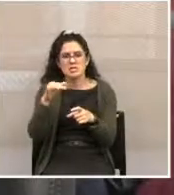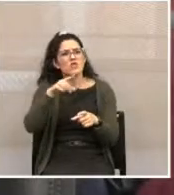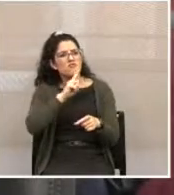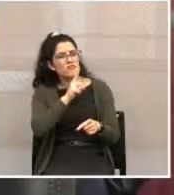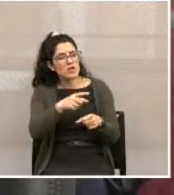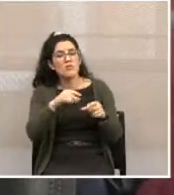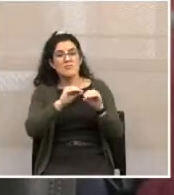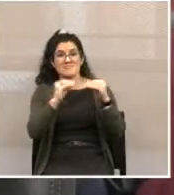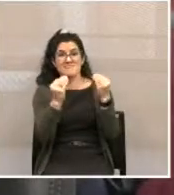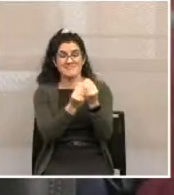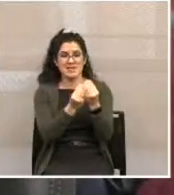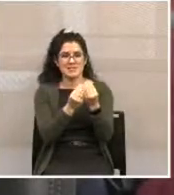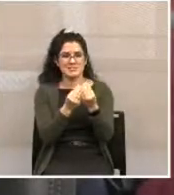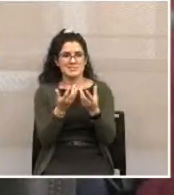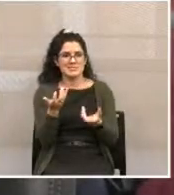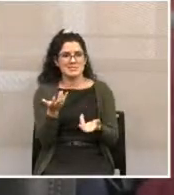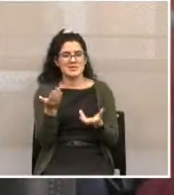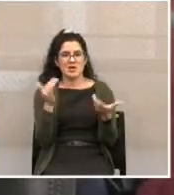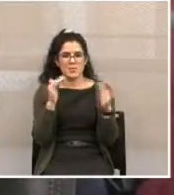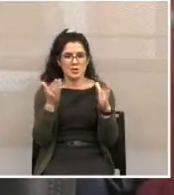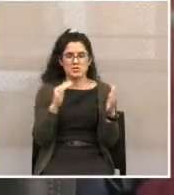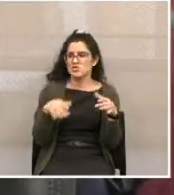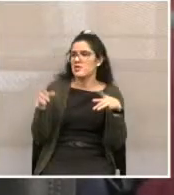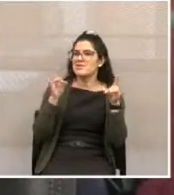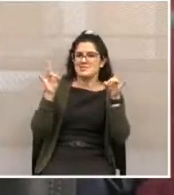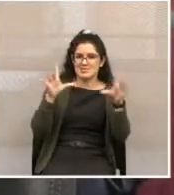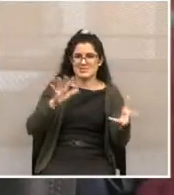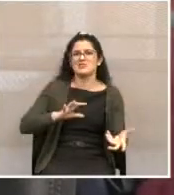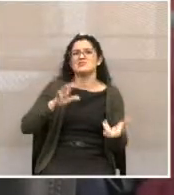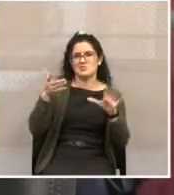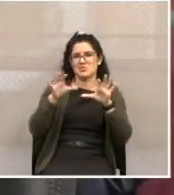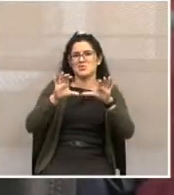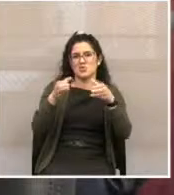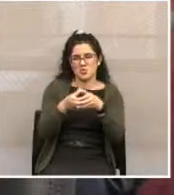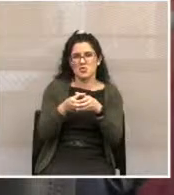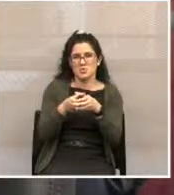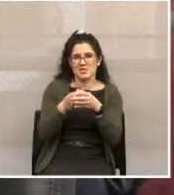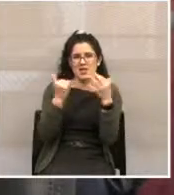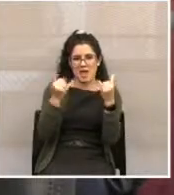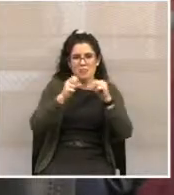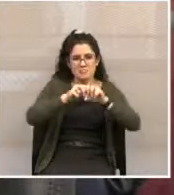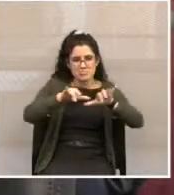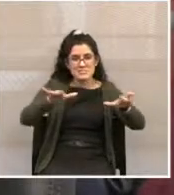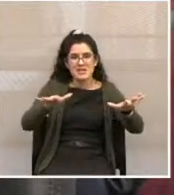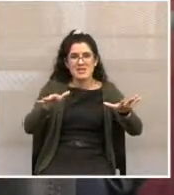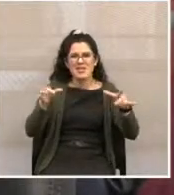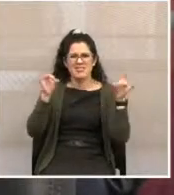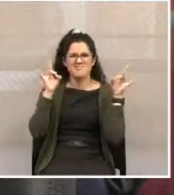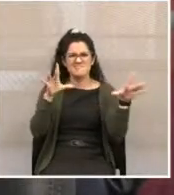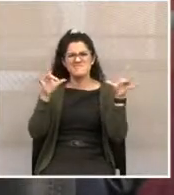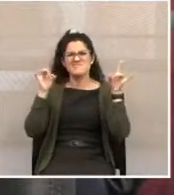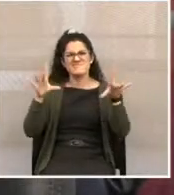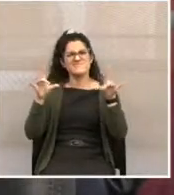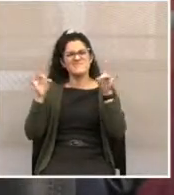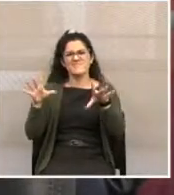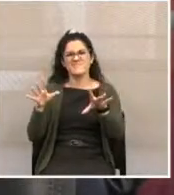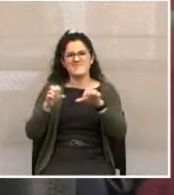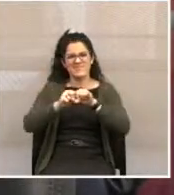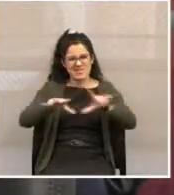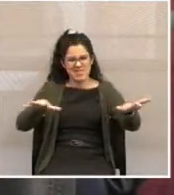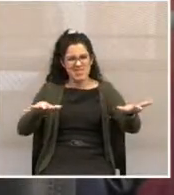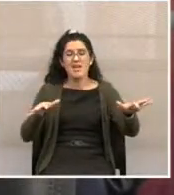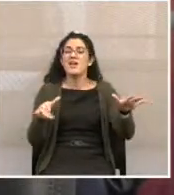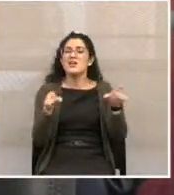as opposed to A terrorist group. a terrorist group that is spreading hate. And